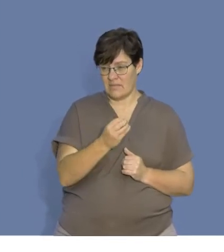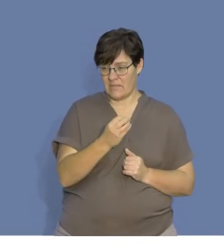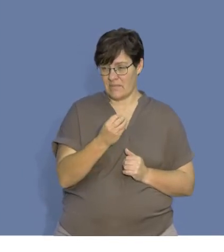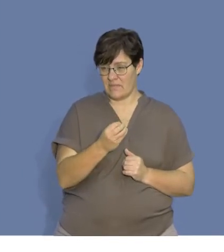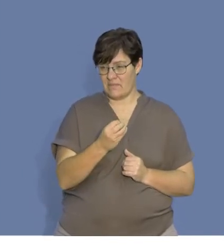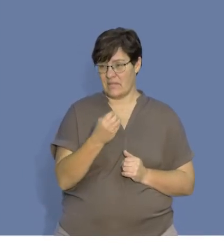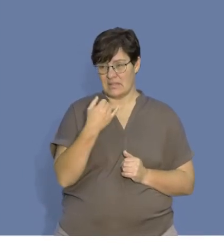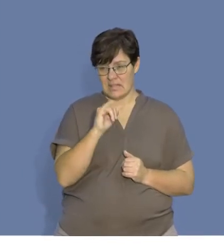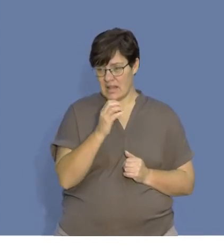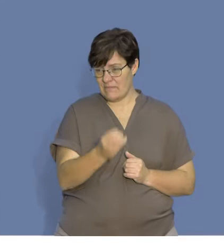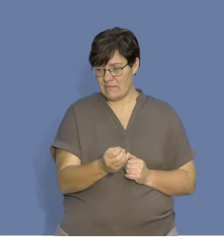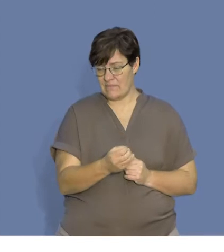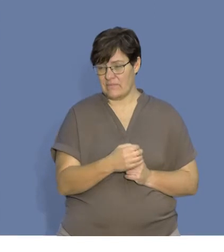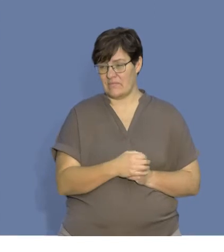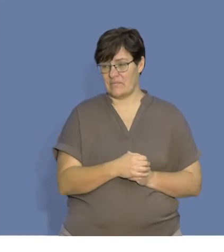still get a current,